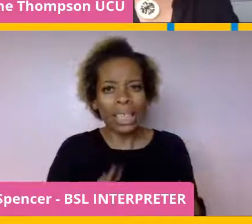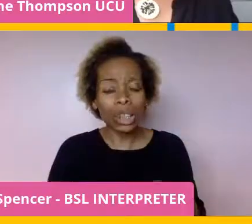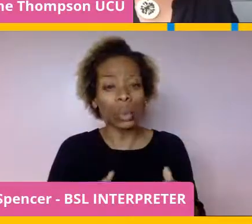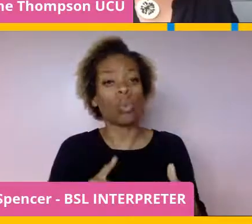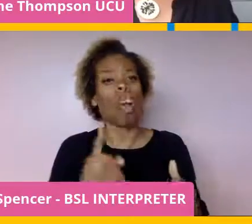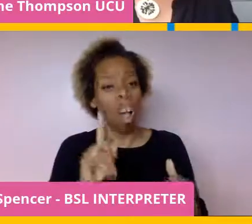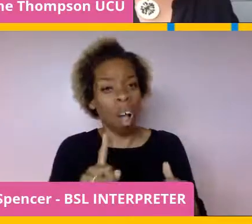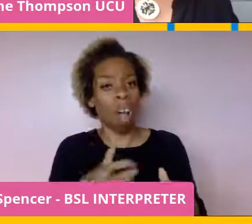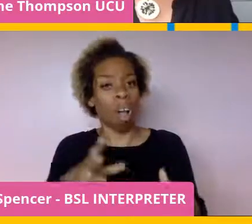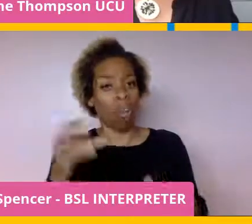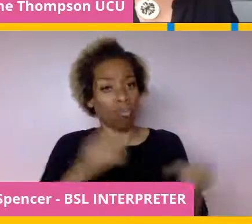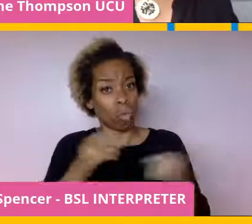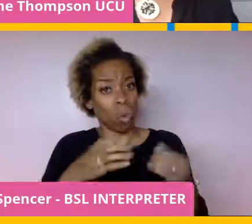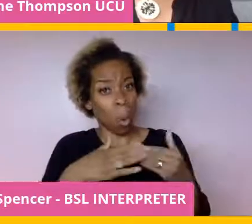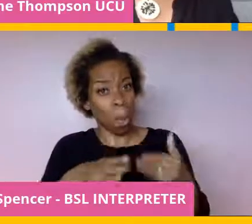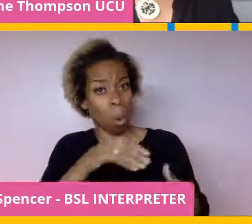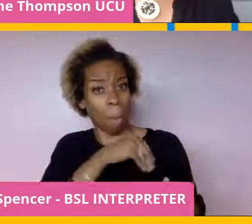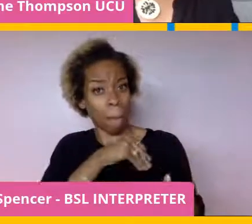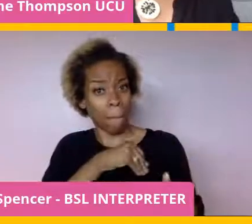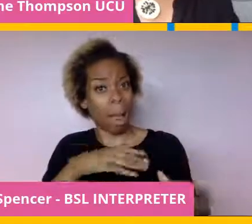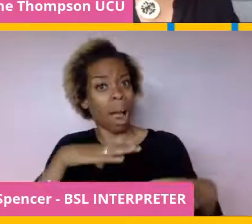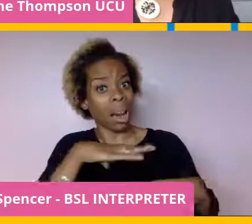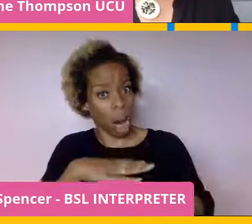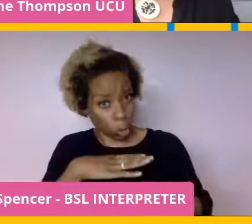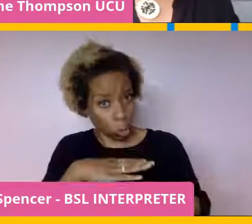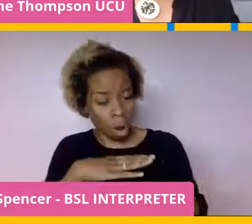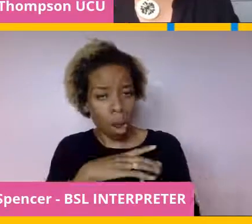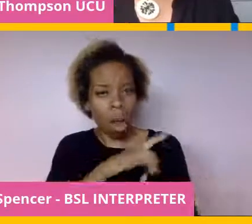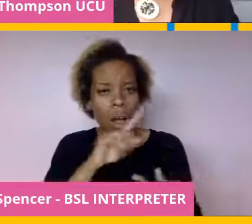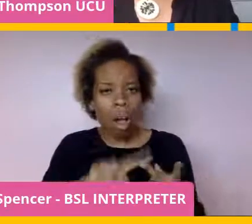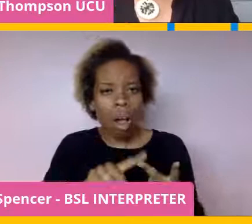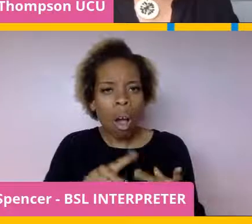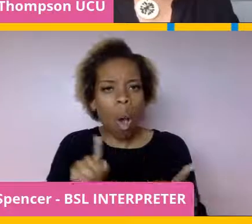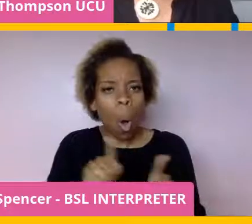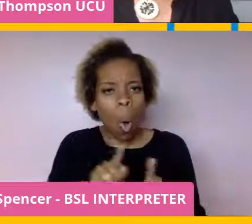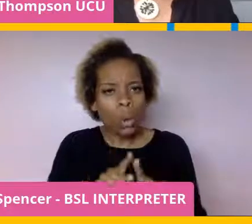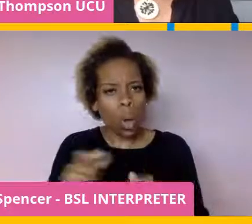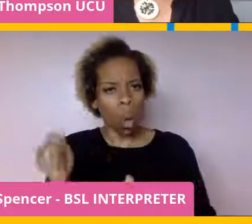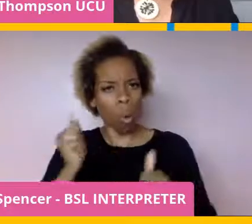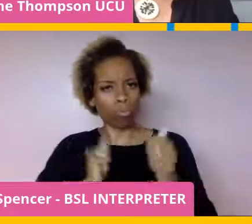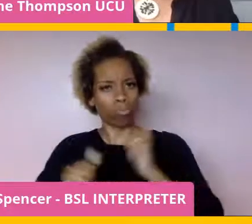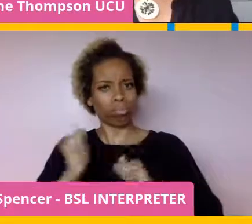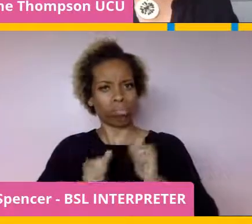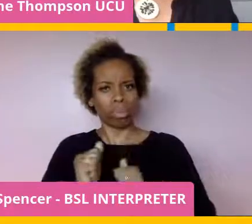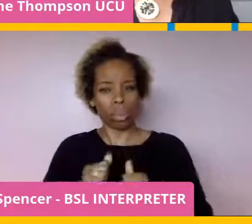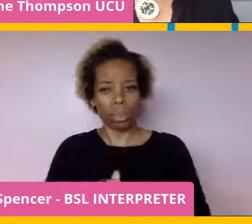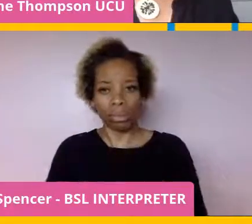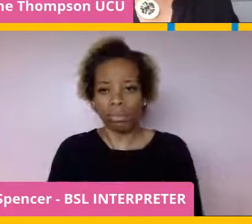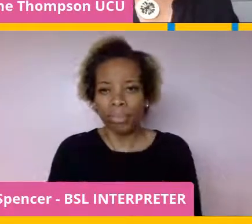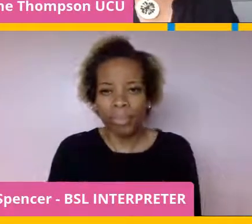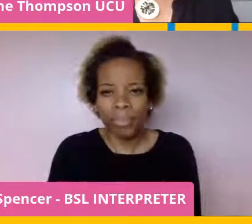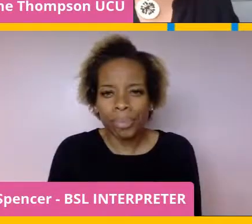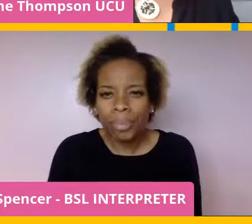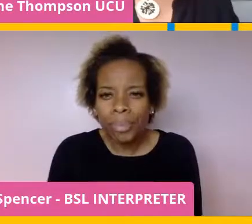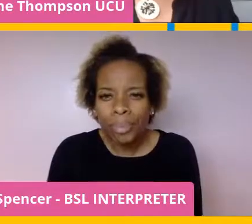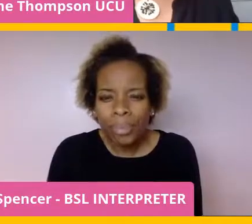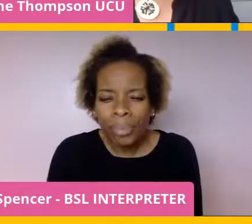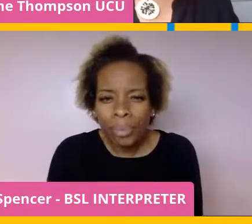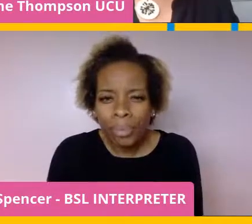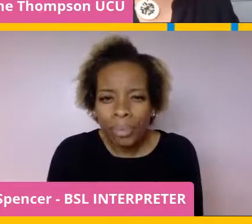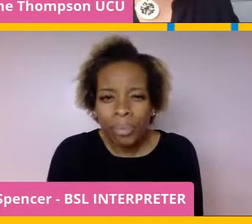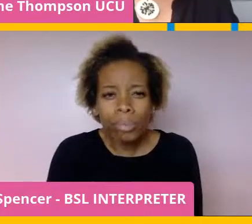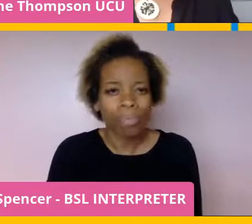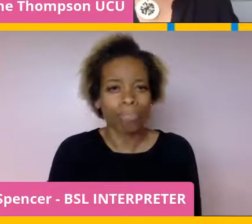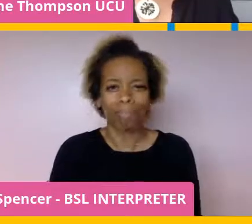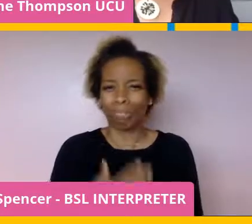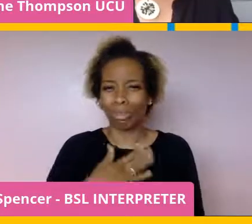we need to, recruit more of our members so that we've got more leverage behind us, but also take pride in that. I think on that note, I